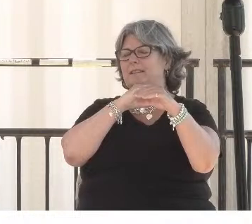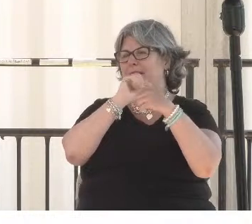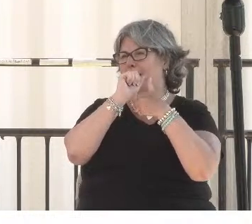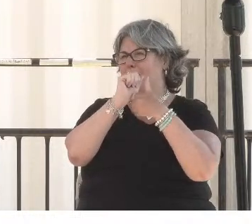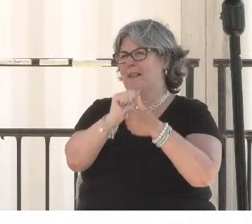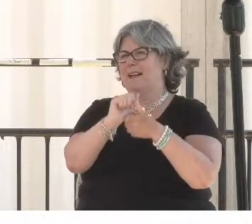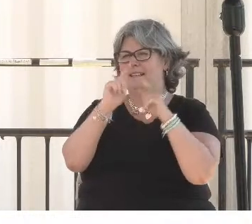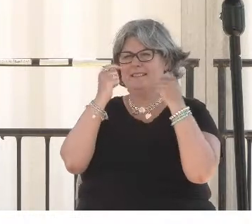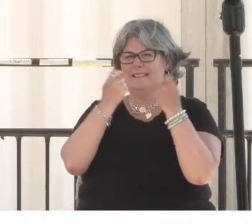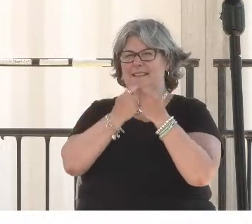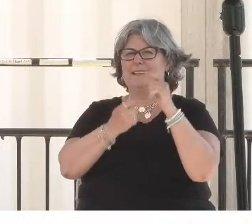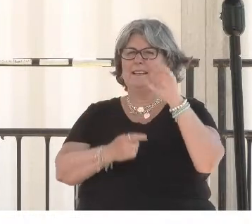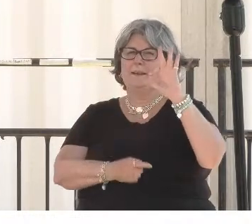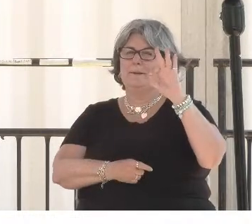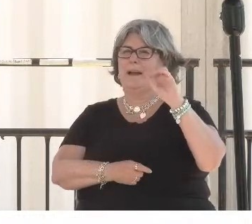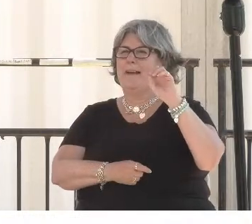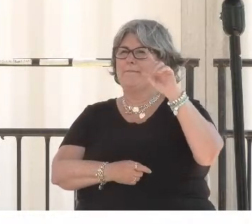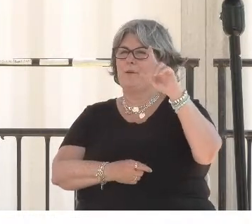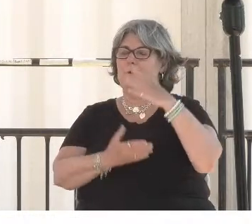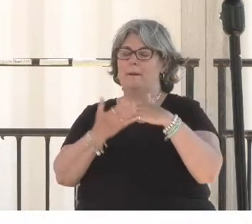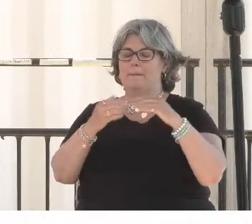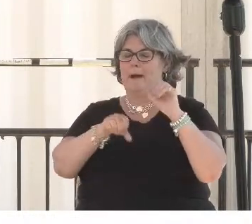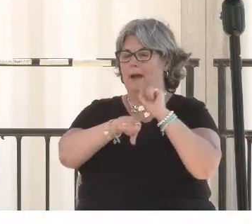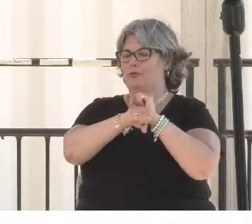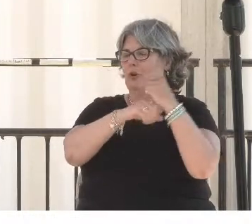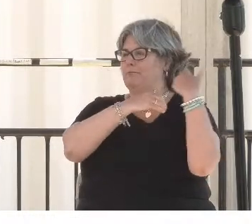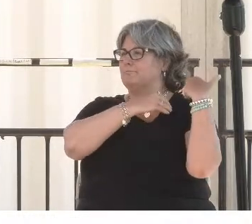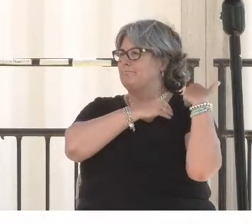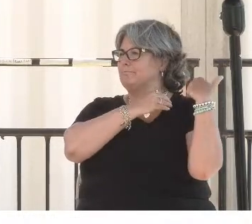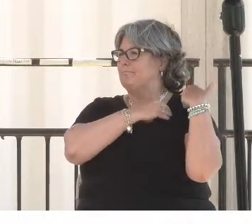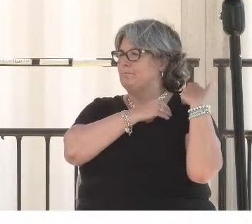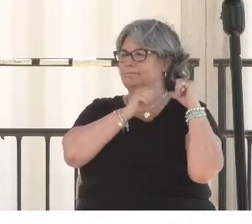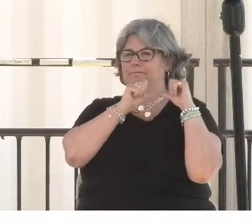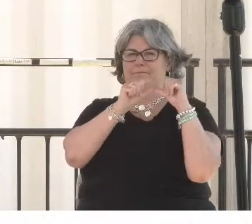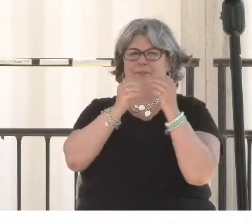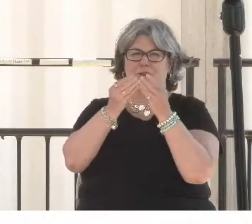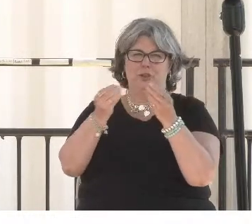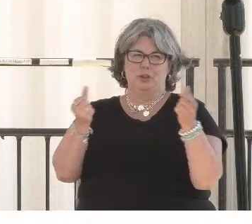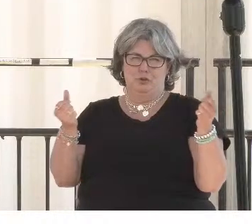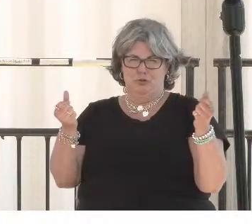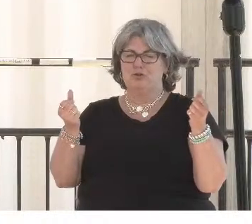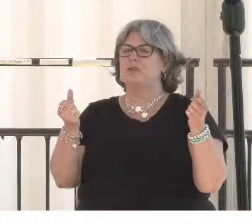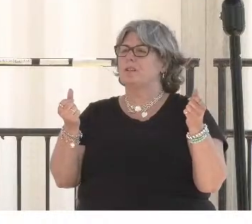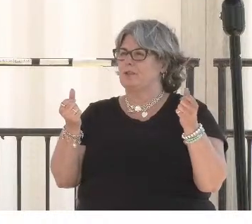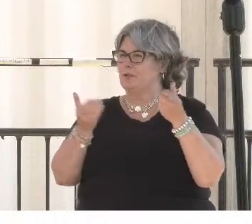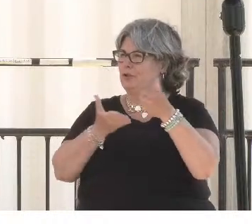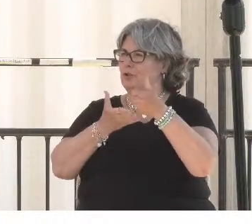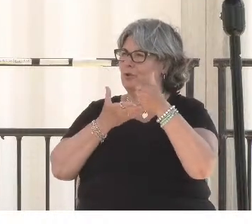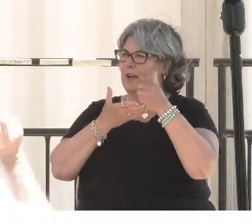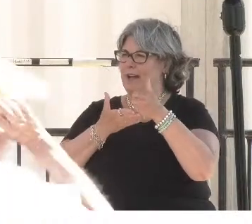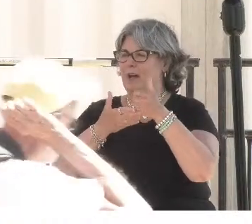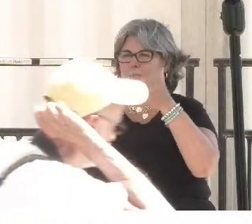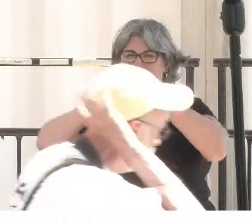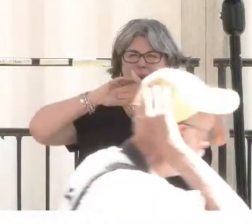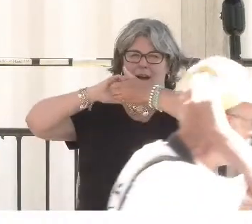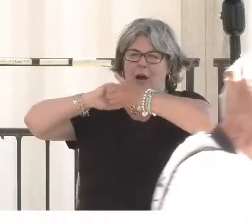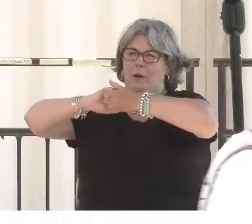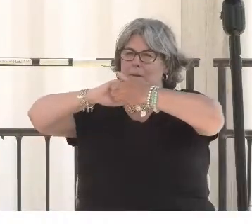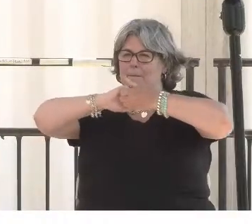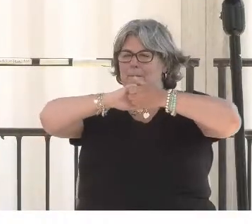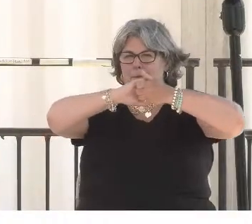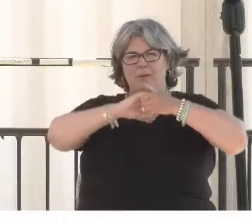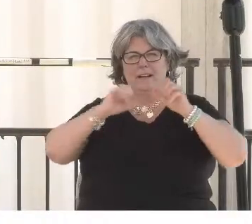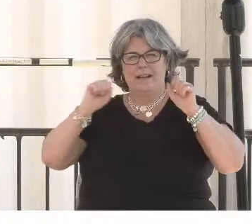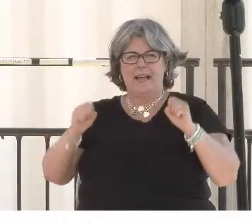at Ford. Part of my role is to bring sustainable solutions to help our partners bring